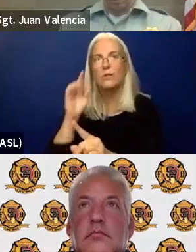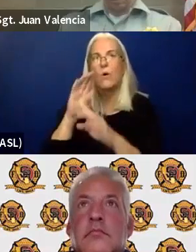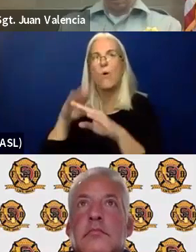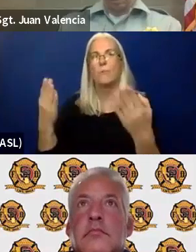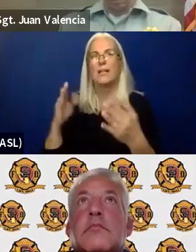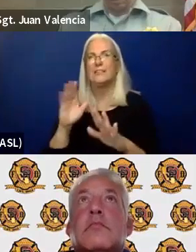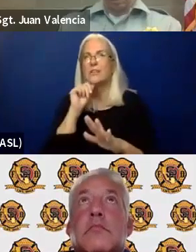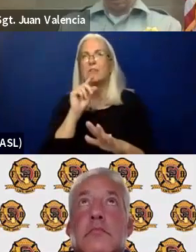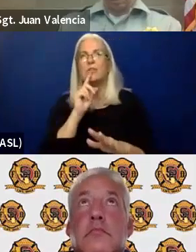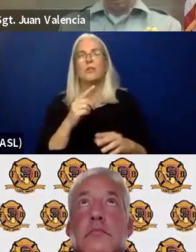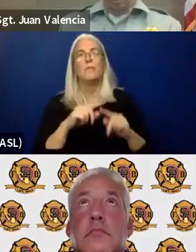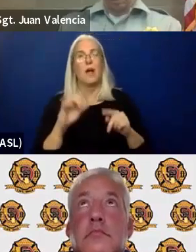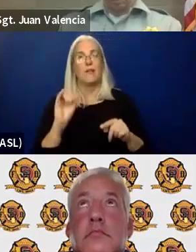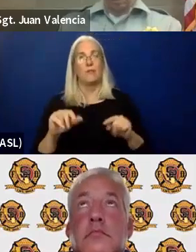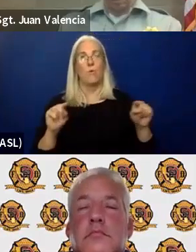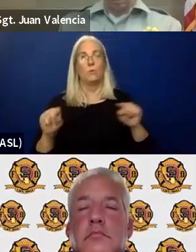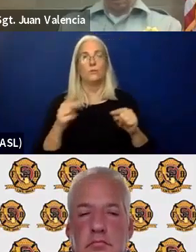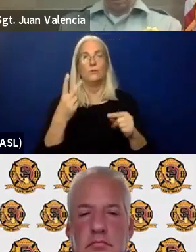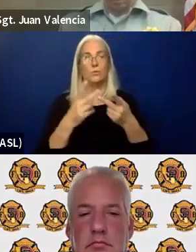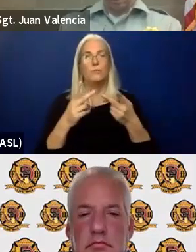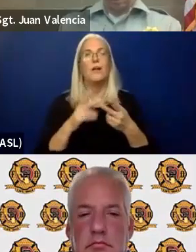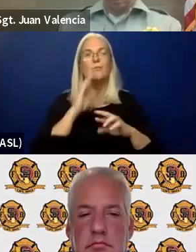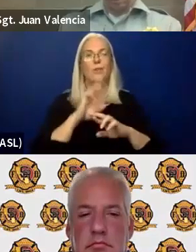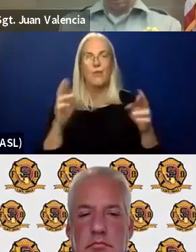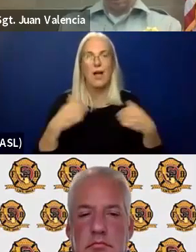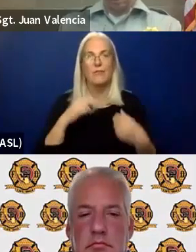masks, surgical mask, 4 pairs of